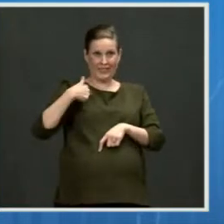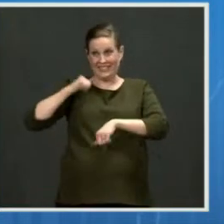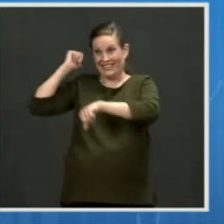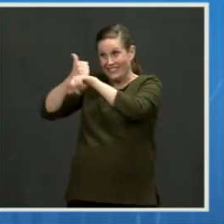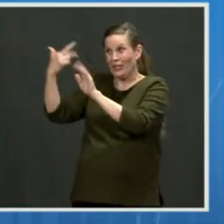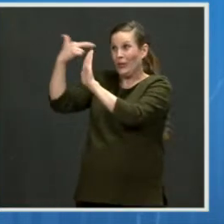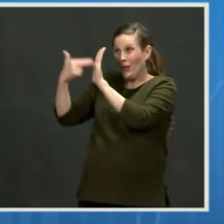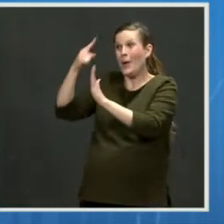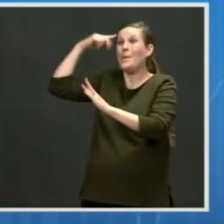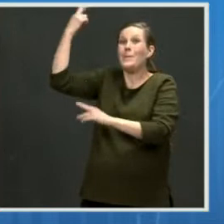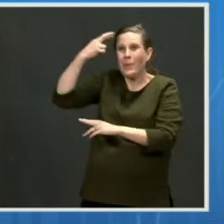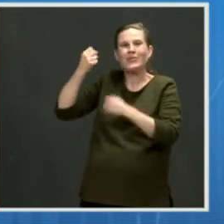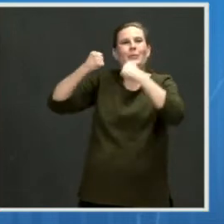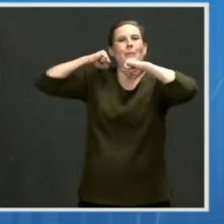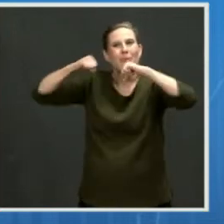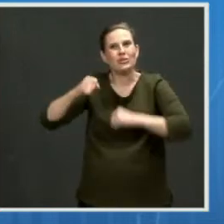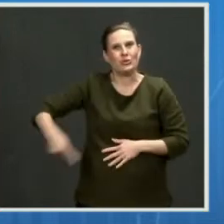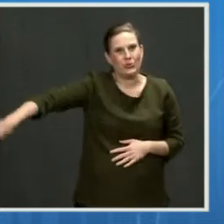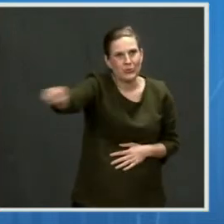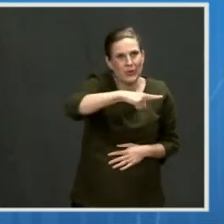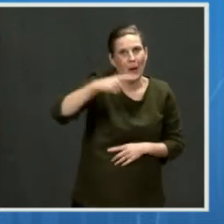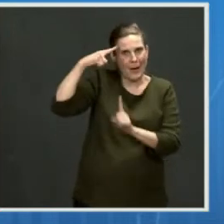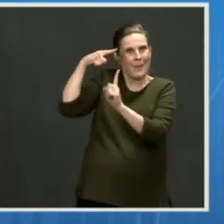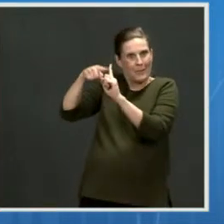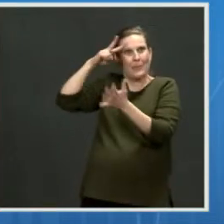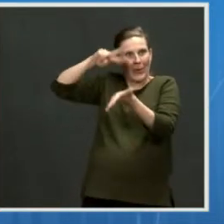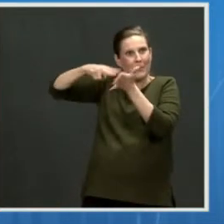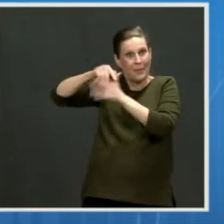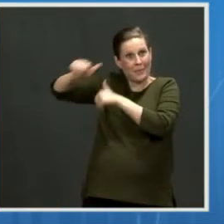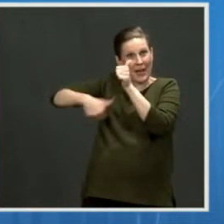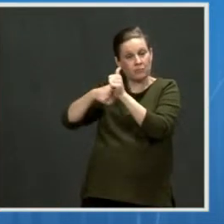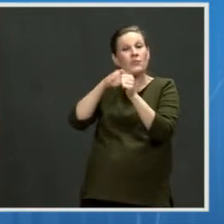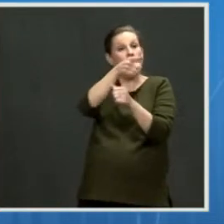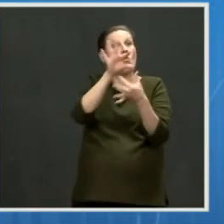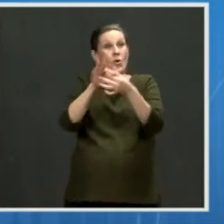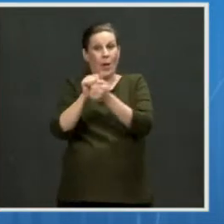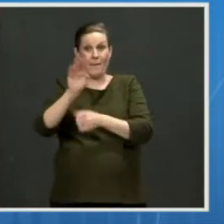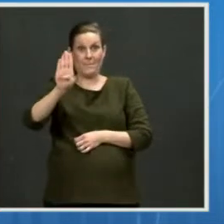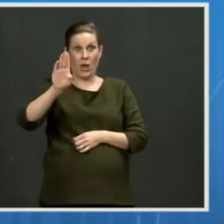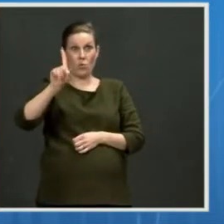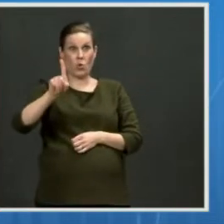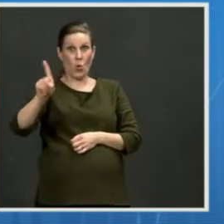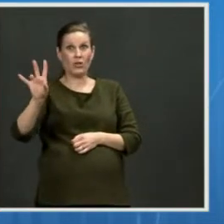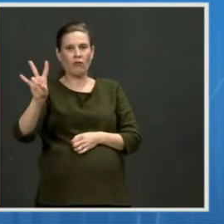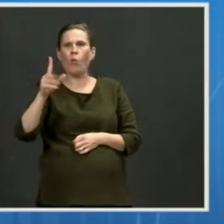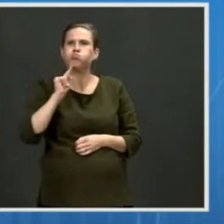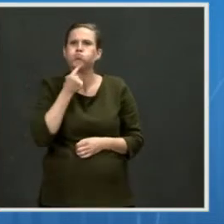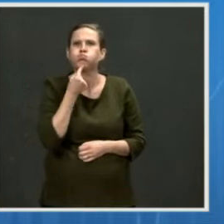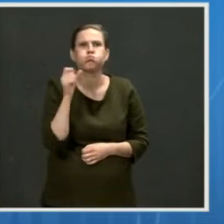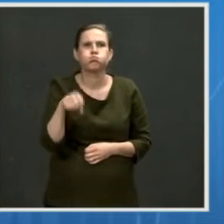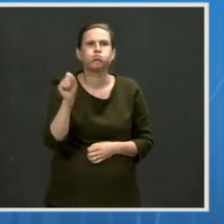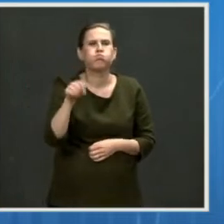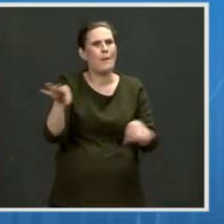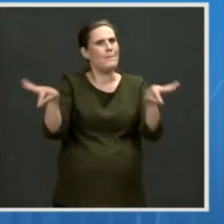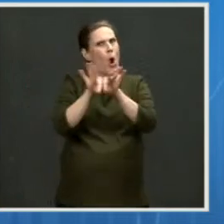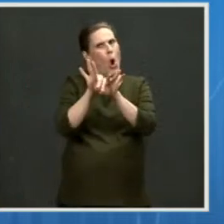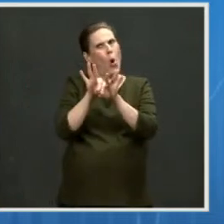where the variants are at any given time is obviously also another important factor. Next